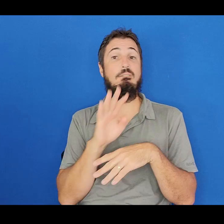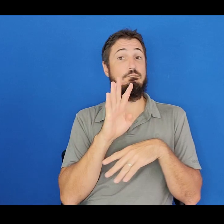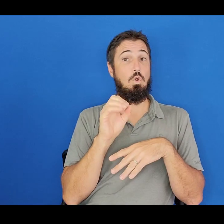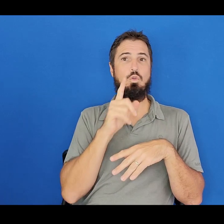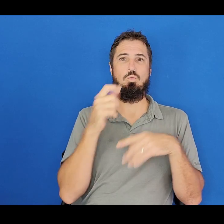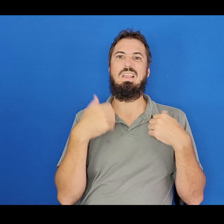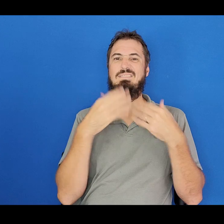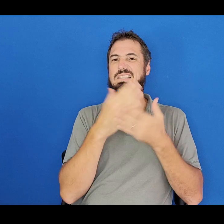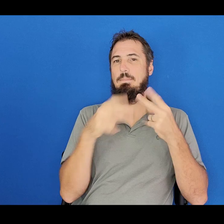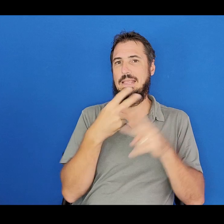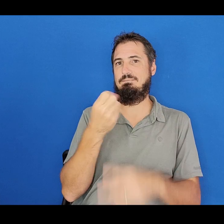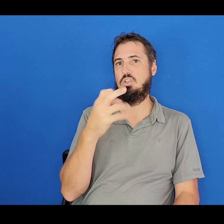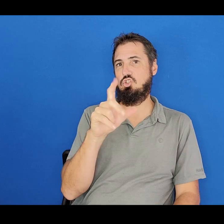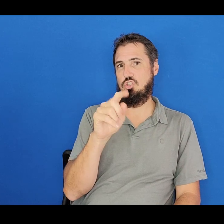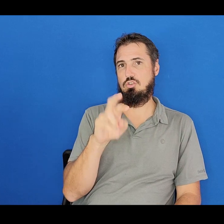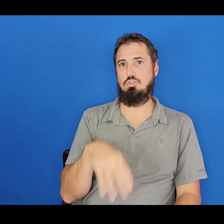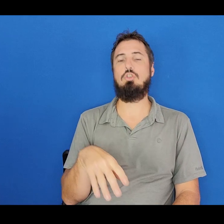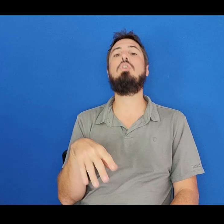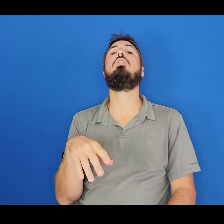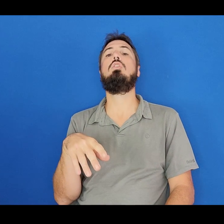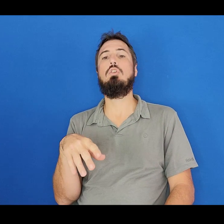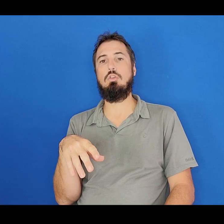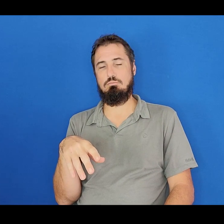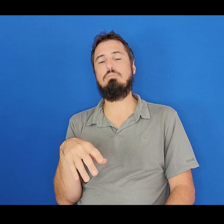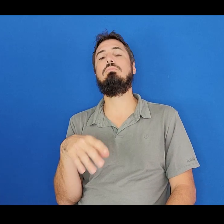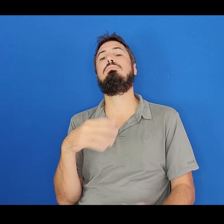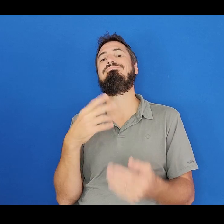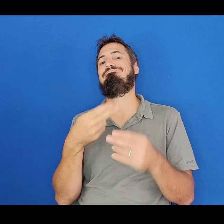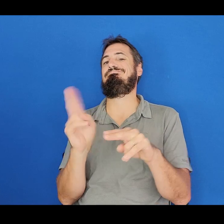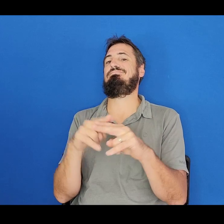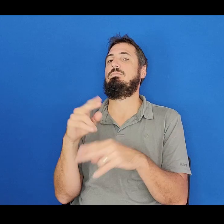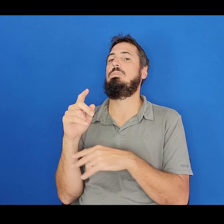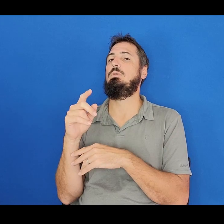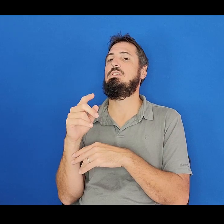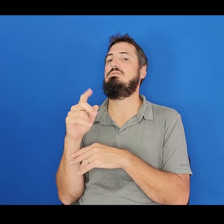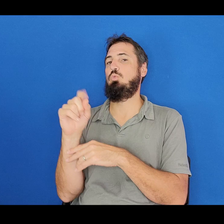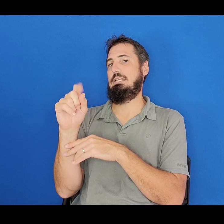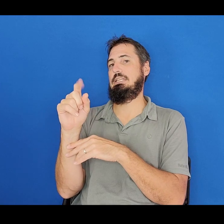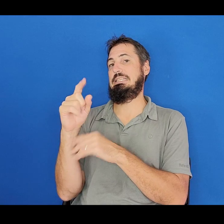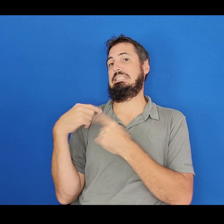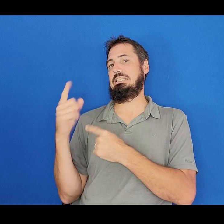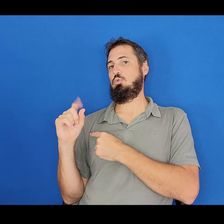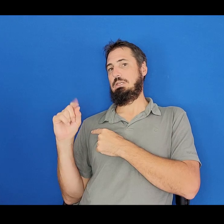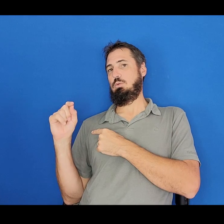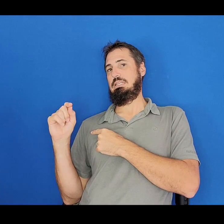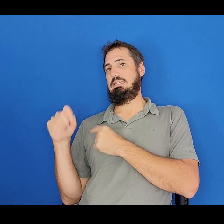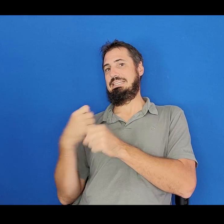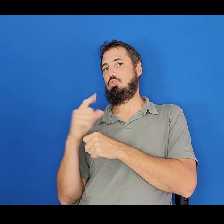who were sheltered. This is an increase of 20 more homeless individuals from the most recent count in